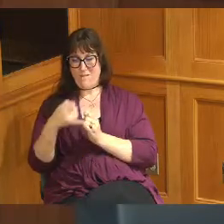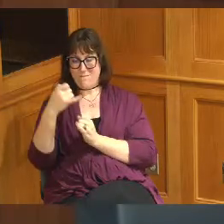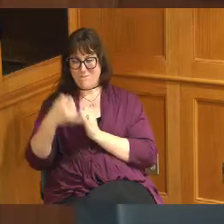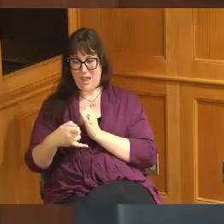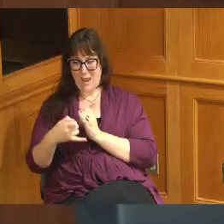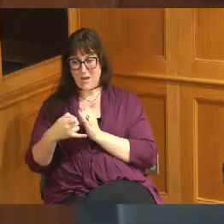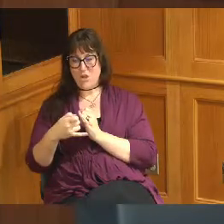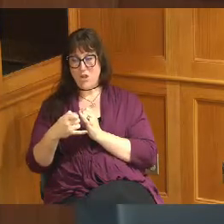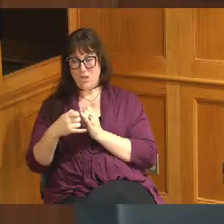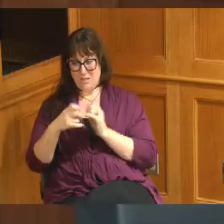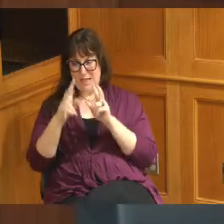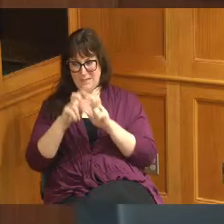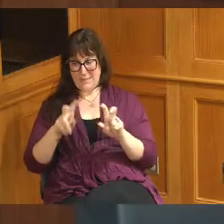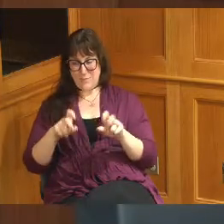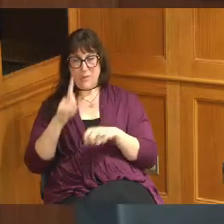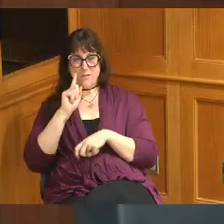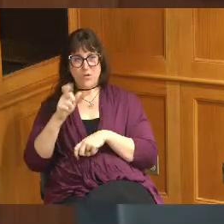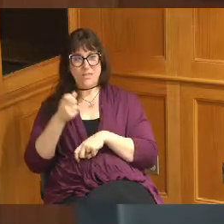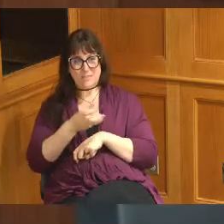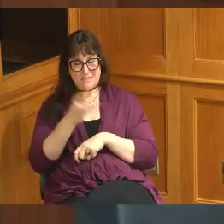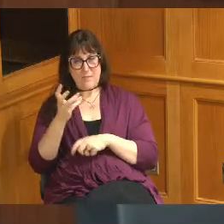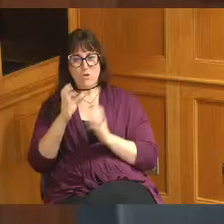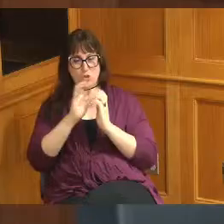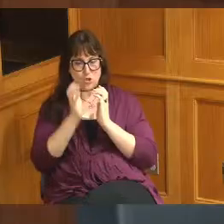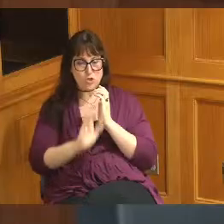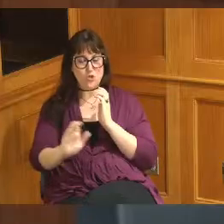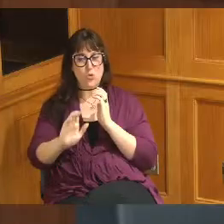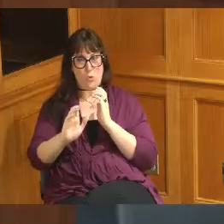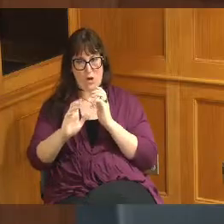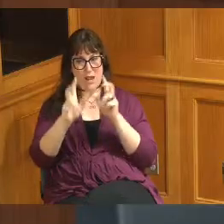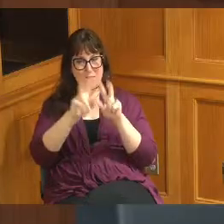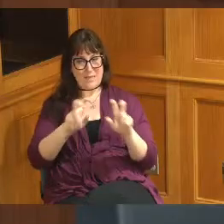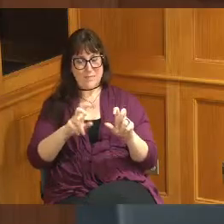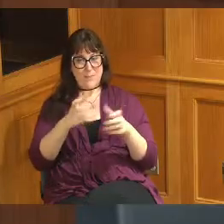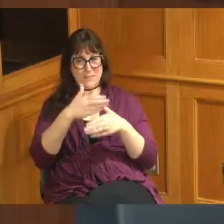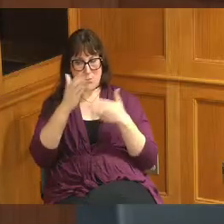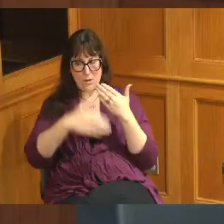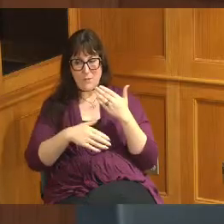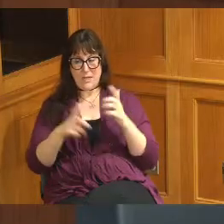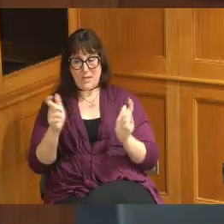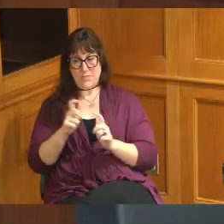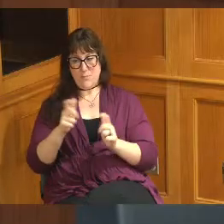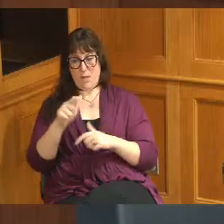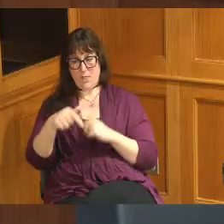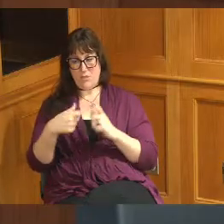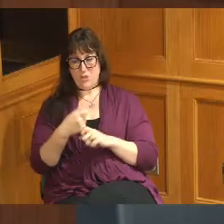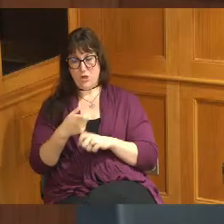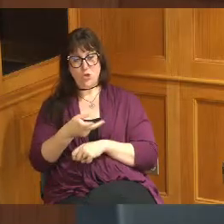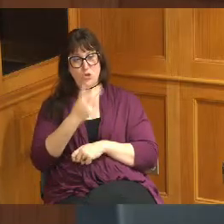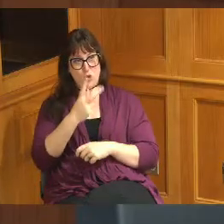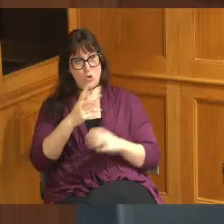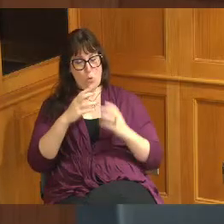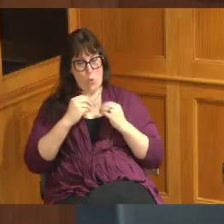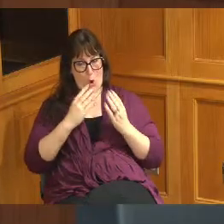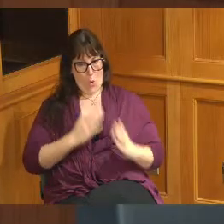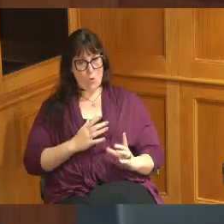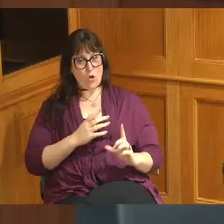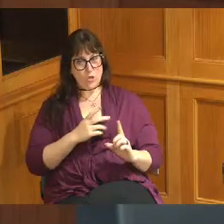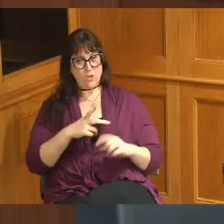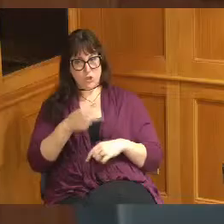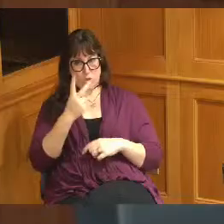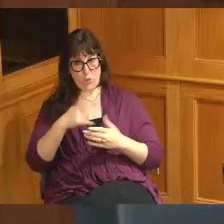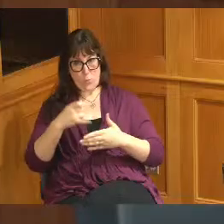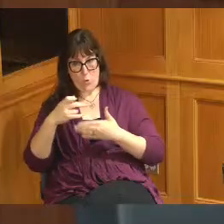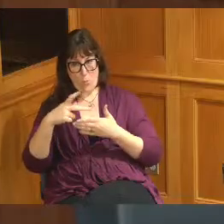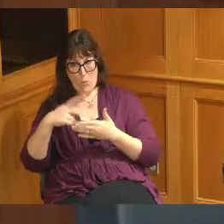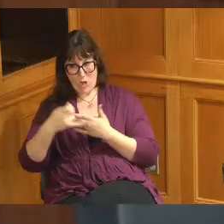assessments for sewer assessment projects that were completed in the last year. It is a small one this year. Just 2 owners for 2 projects will be assessed the